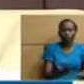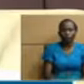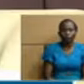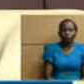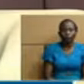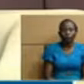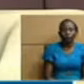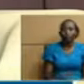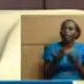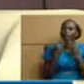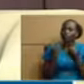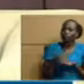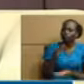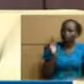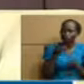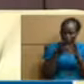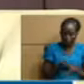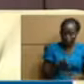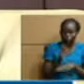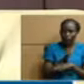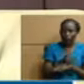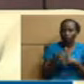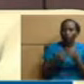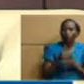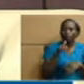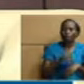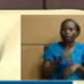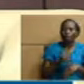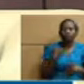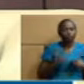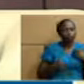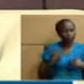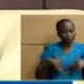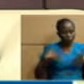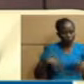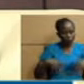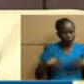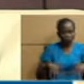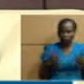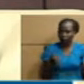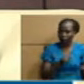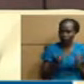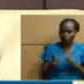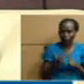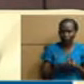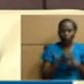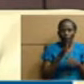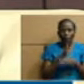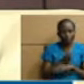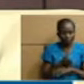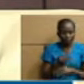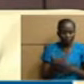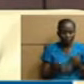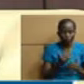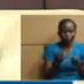Thank you very much, Honourable Minister, for those remarks. Quite interesting revelations from the Minister as we get into the